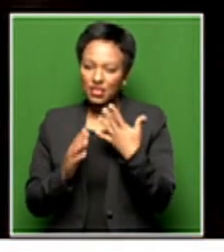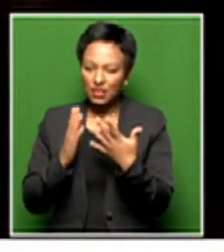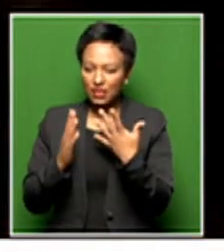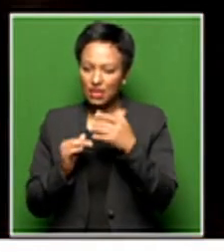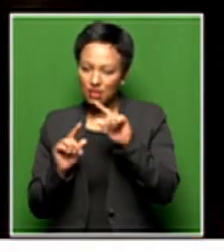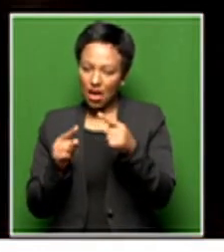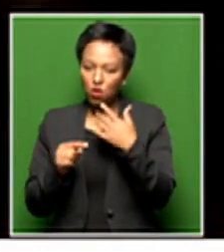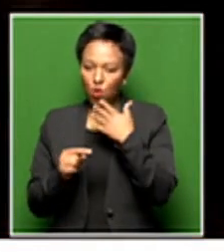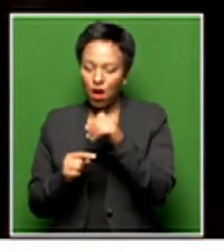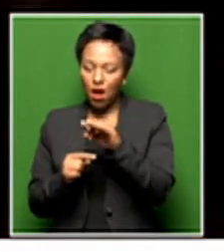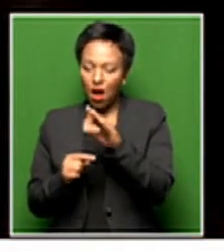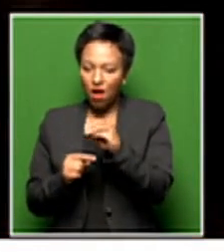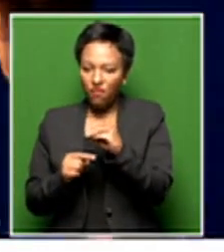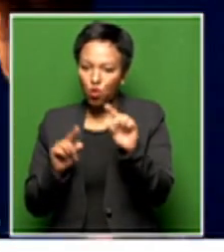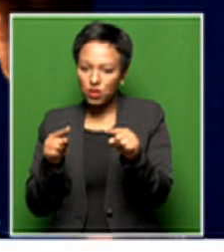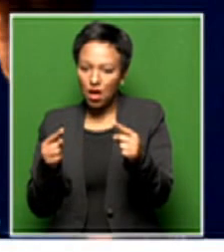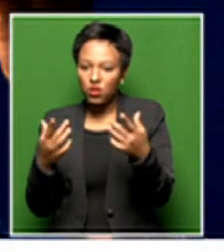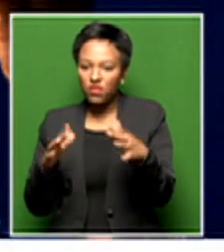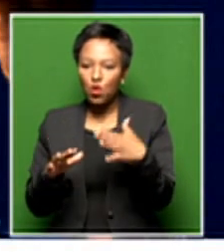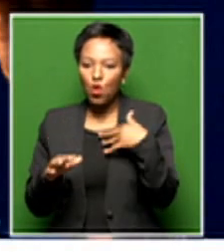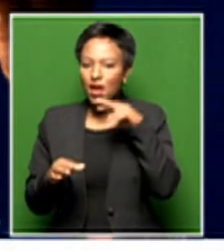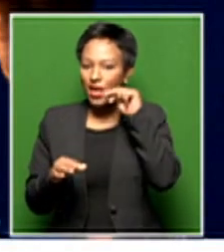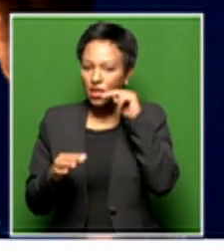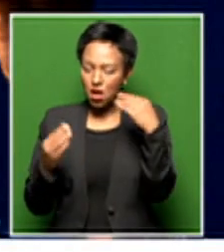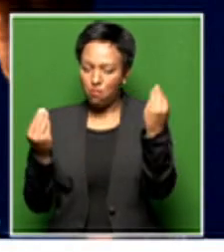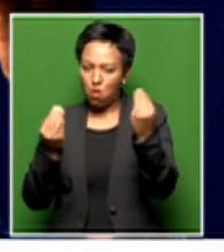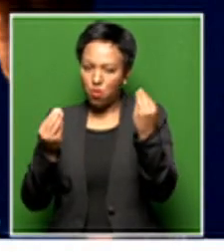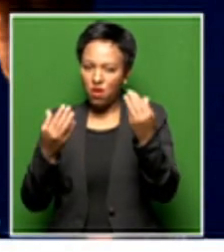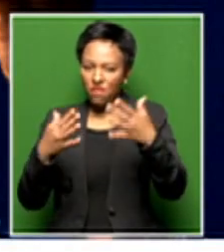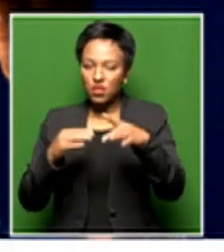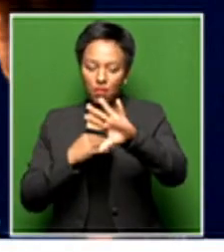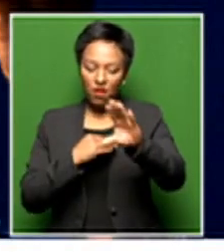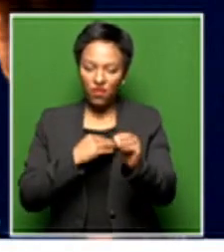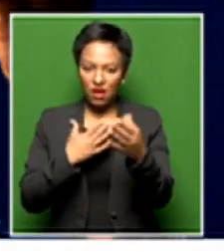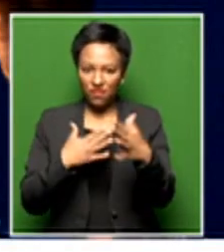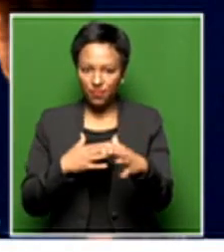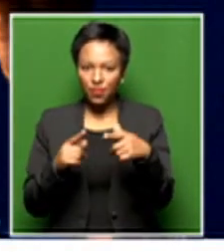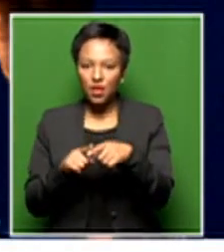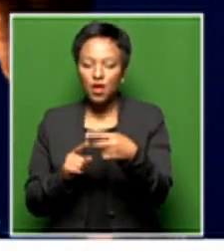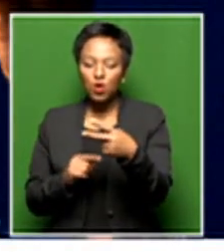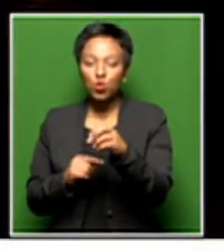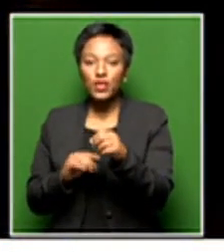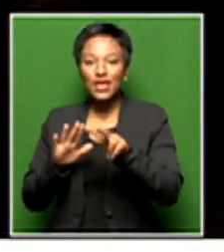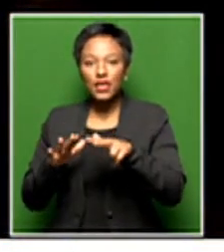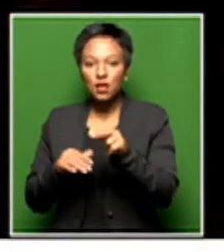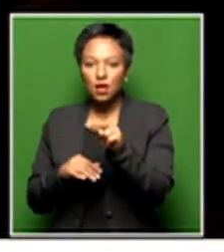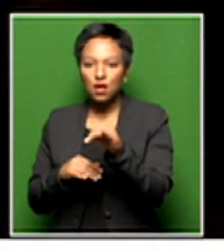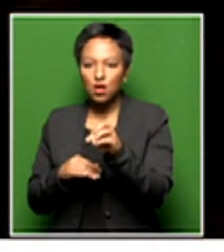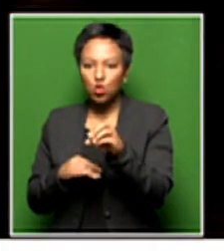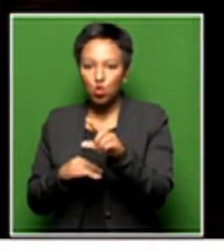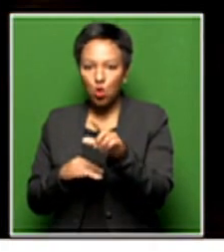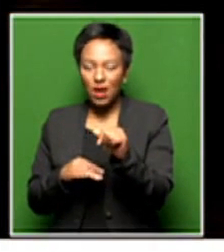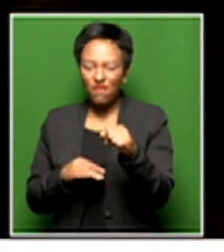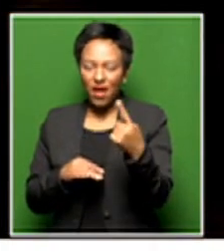afro house sound and went on to become a hit in Nigeria and around the continent. In 2018, Niniola became the first